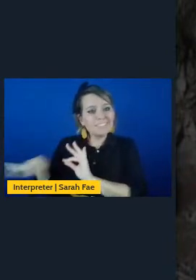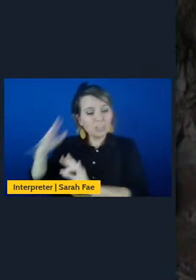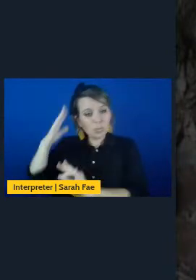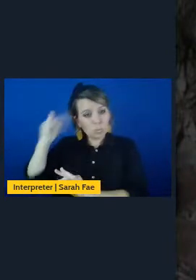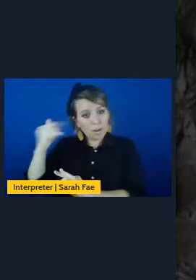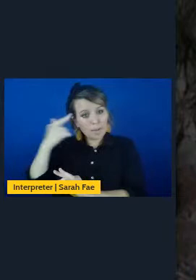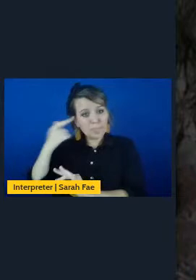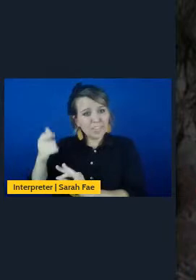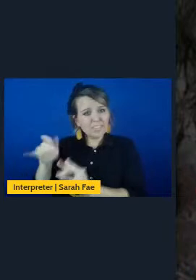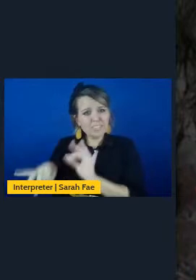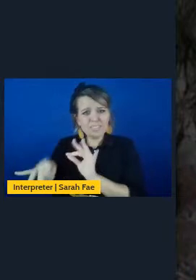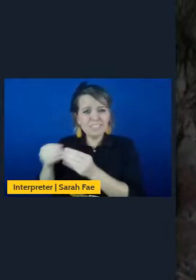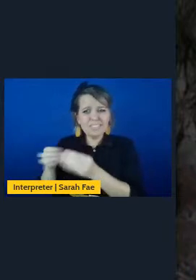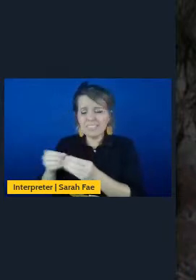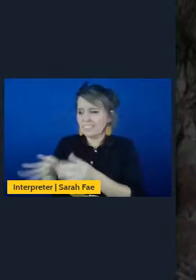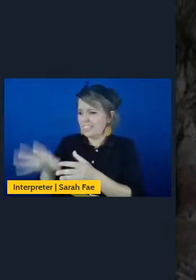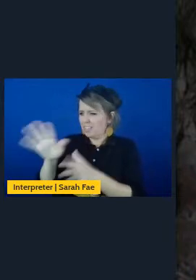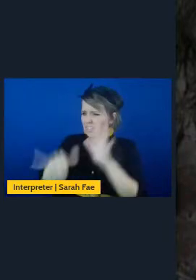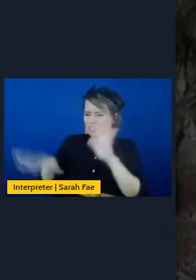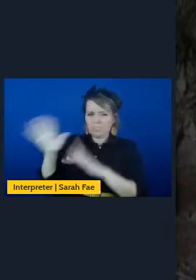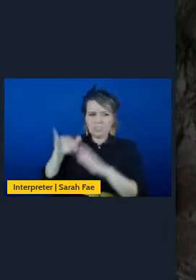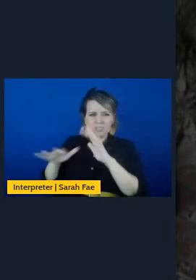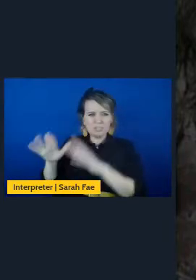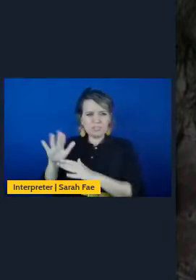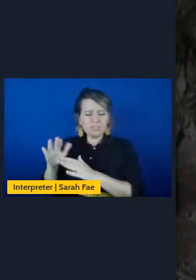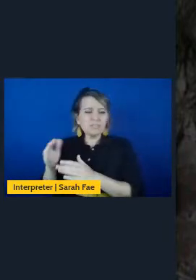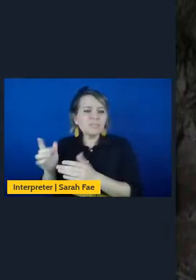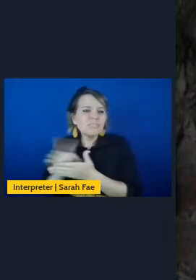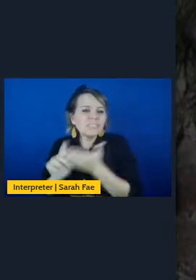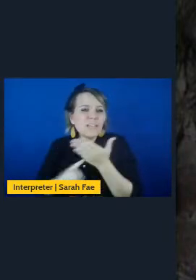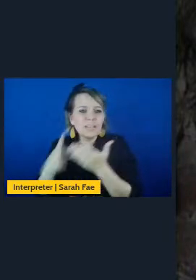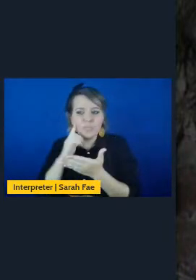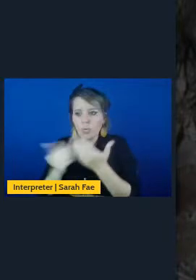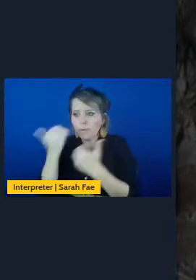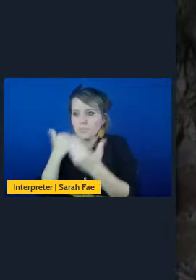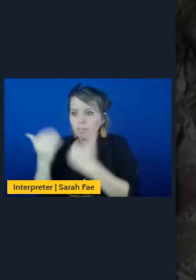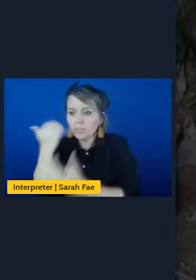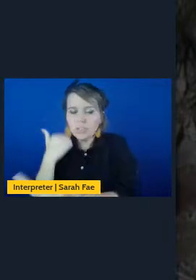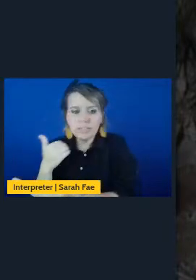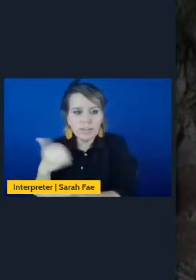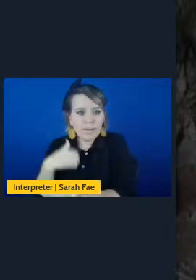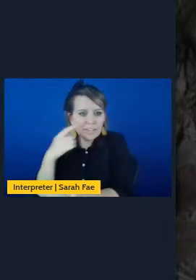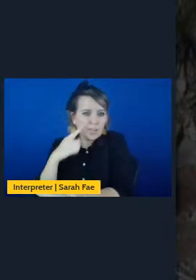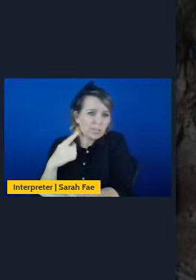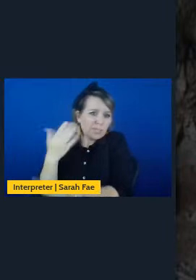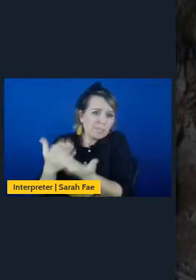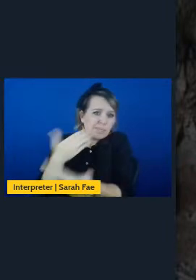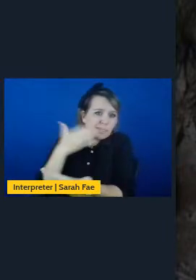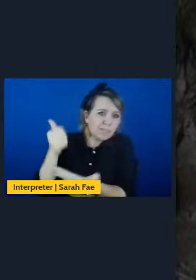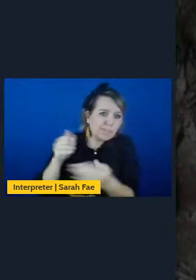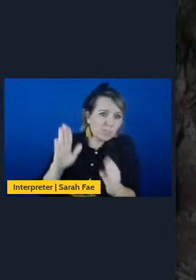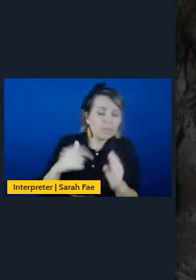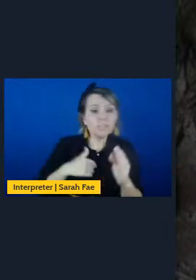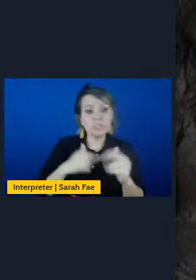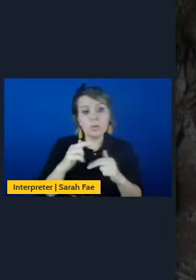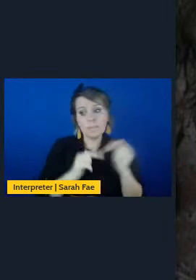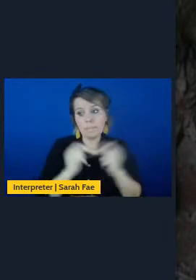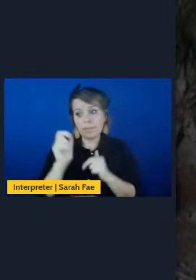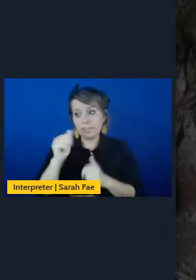was easy to lose your place, it was designed for consumption, and I thought there might be a better way. So I built an